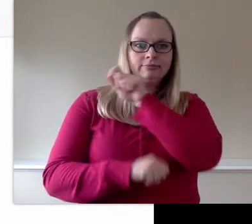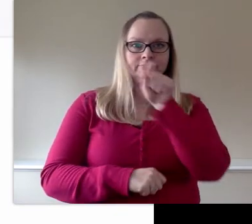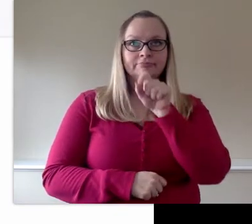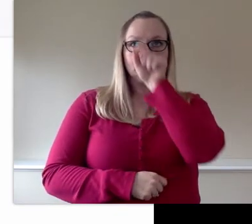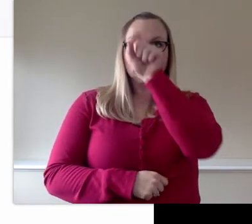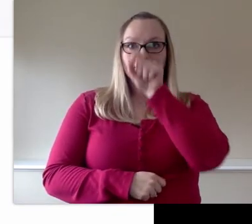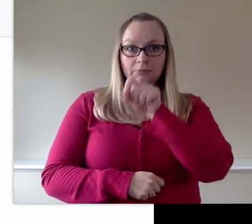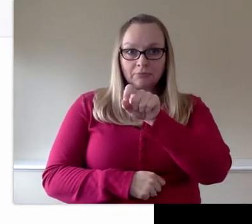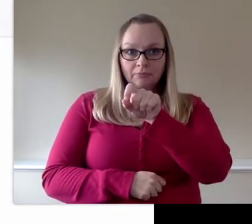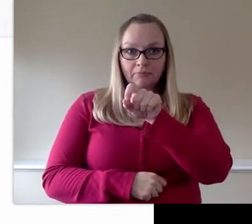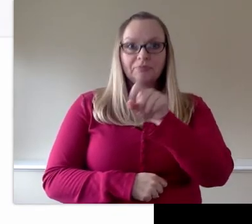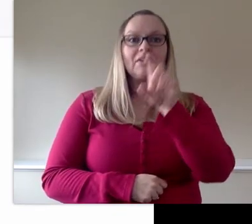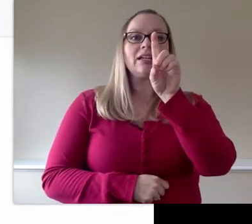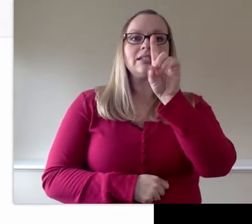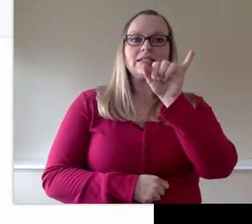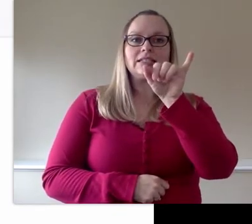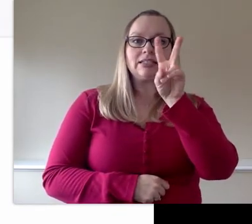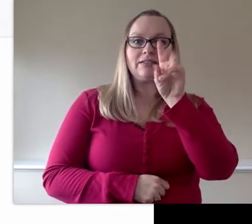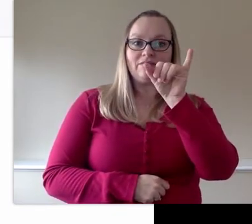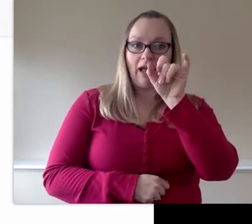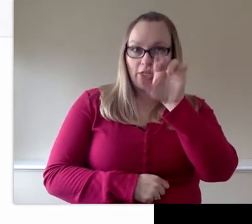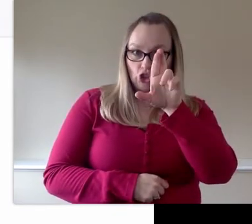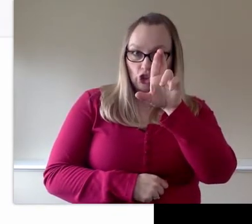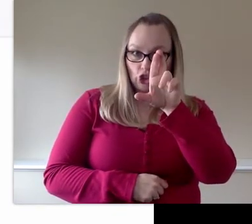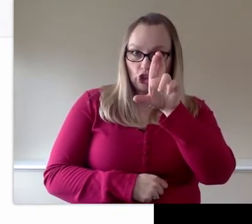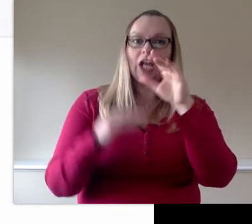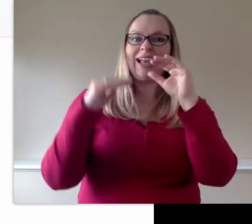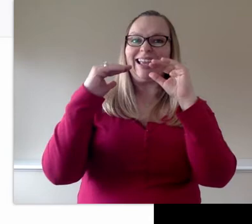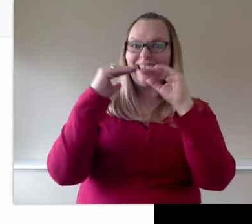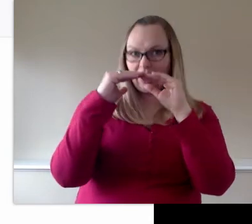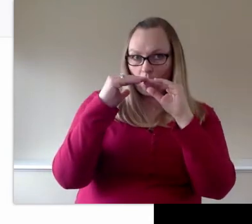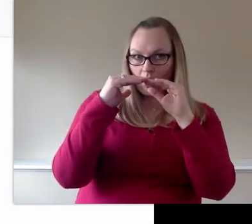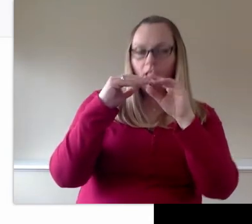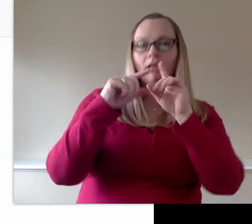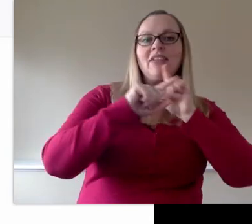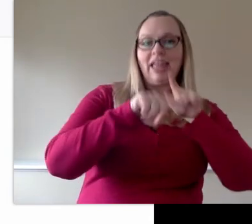equal sign, and the quotient, or the answer.